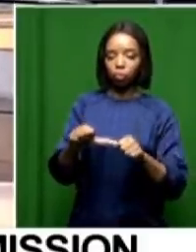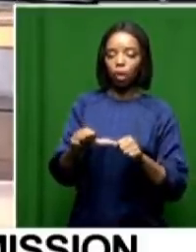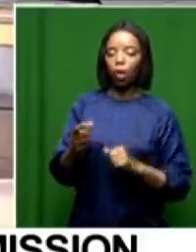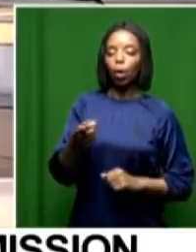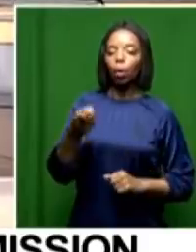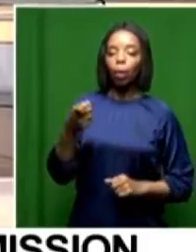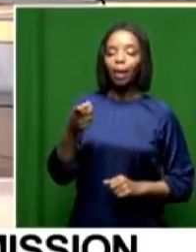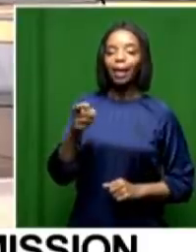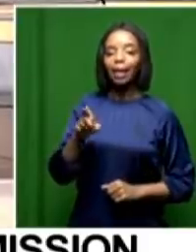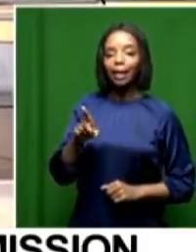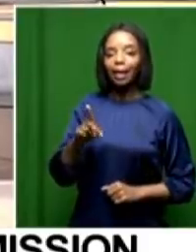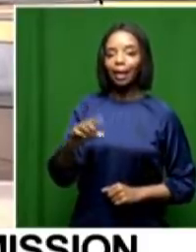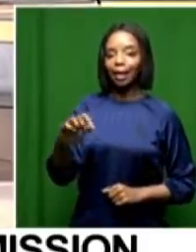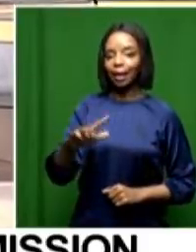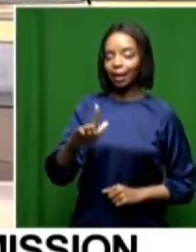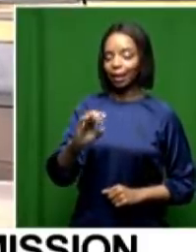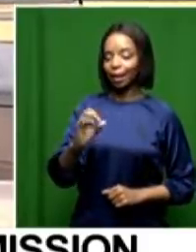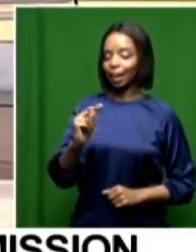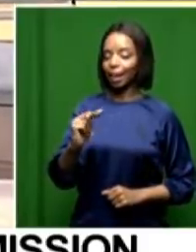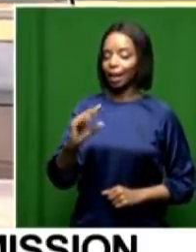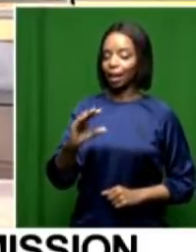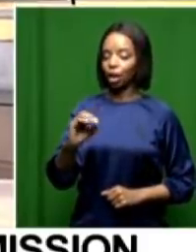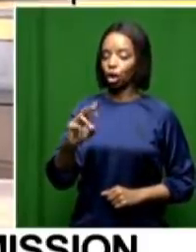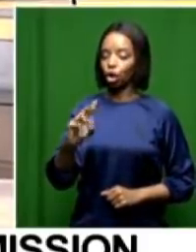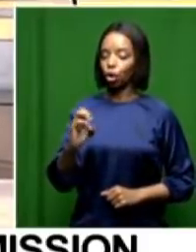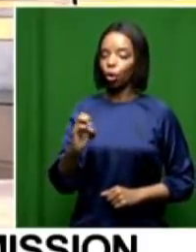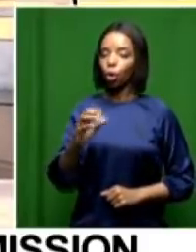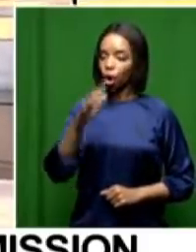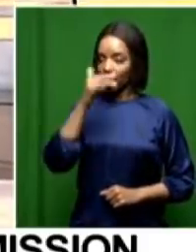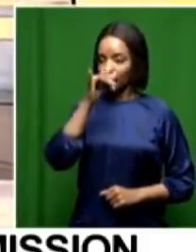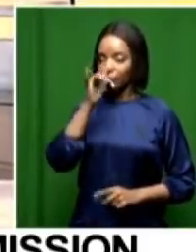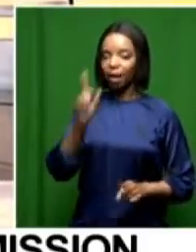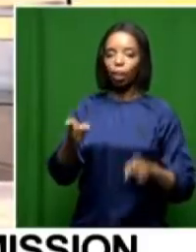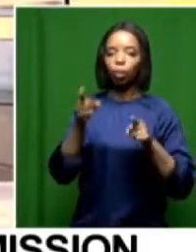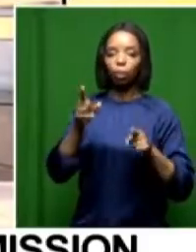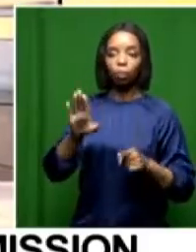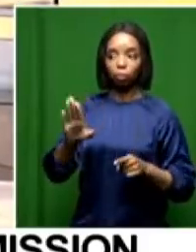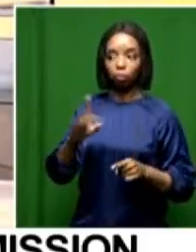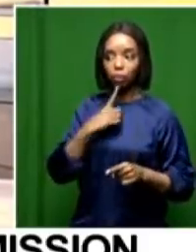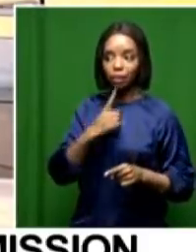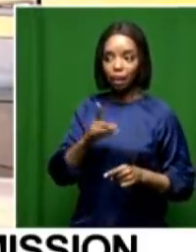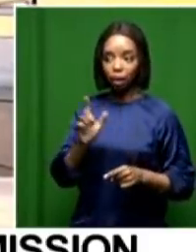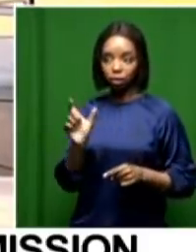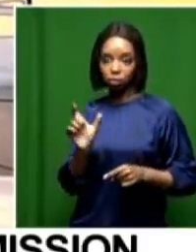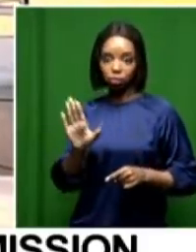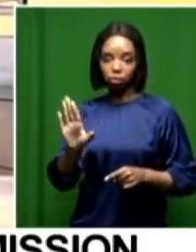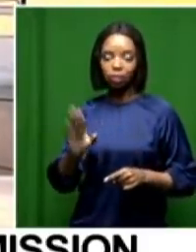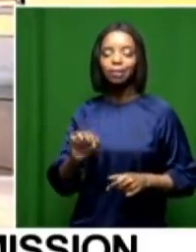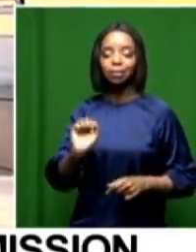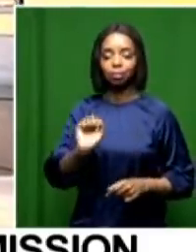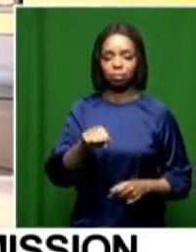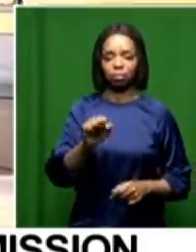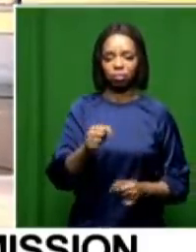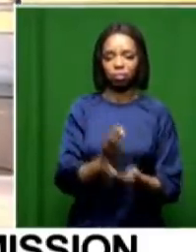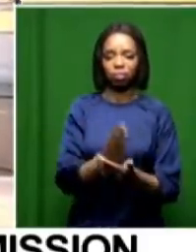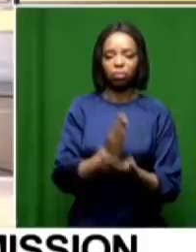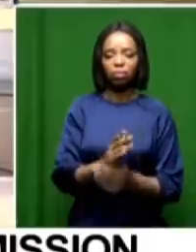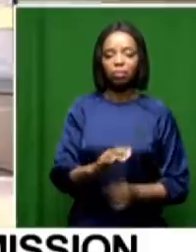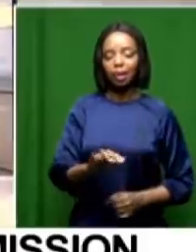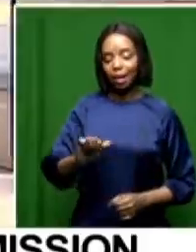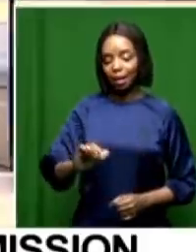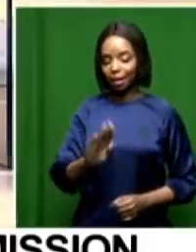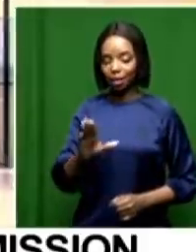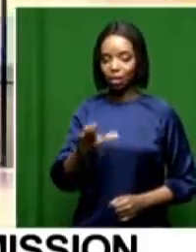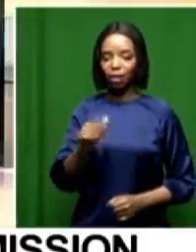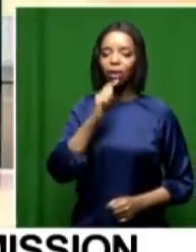a criminal syndicate. That's what you've been calling them. Absolutely. And their operations have been no different in South Africa. It's extremely naive to think